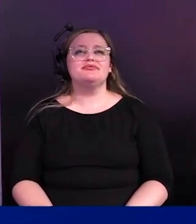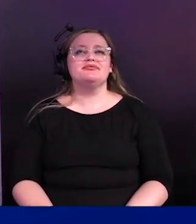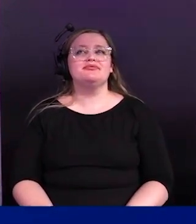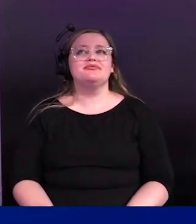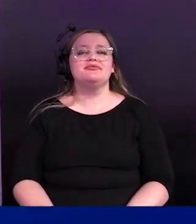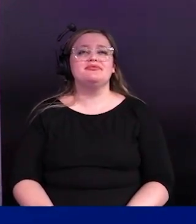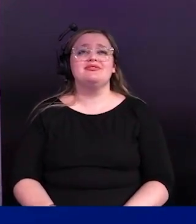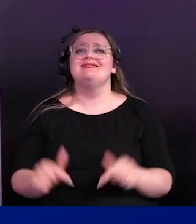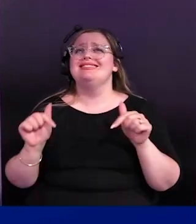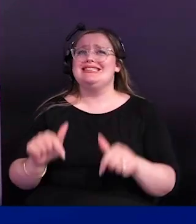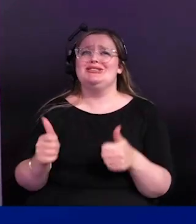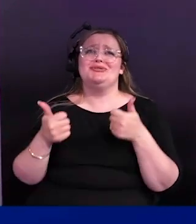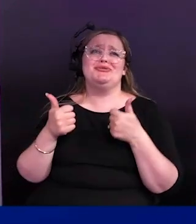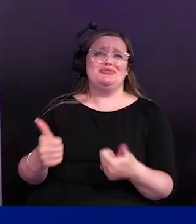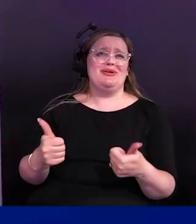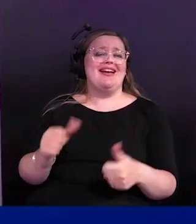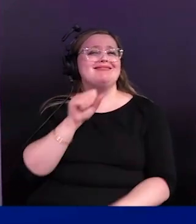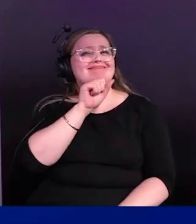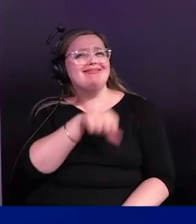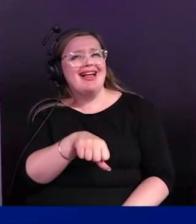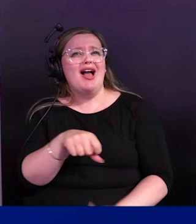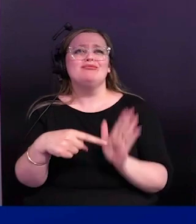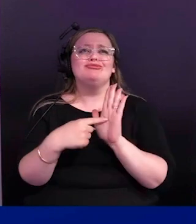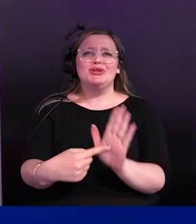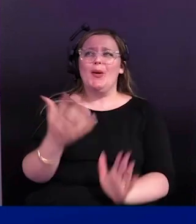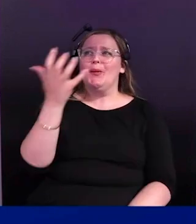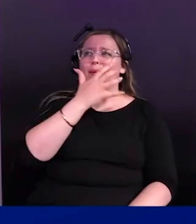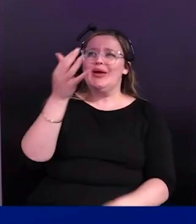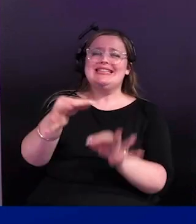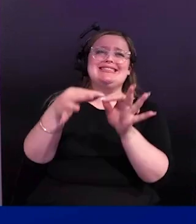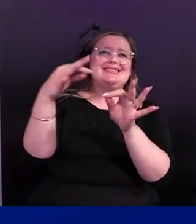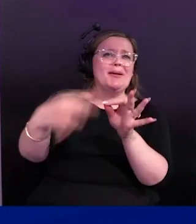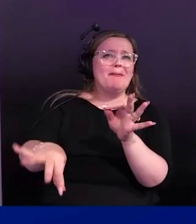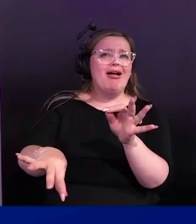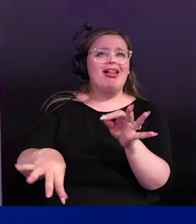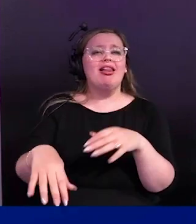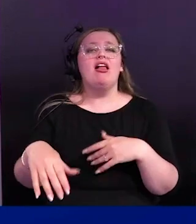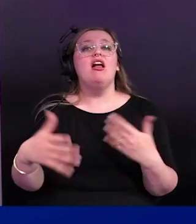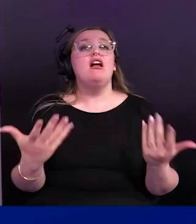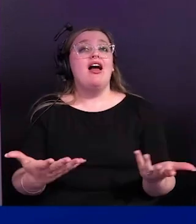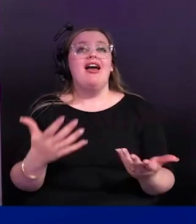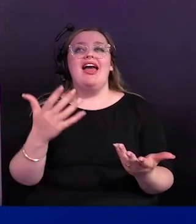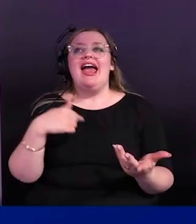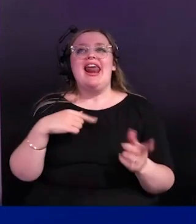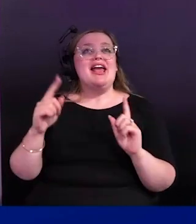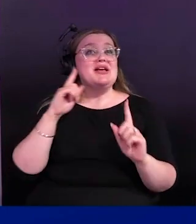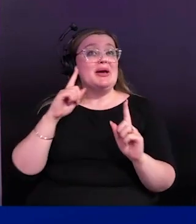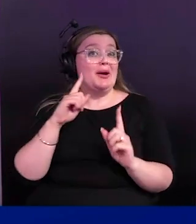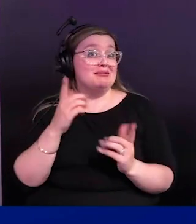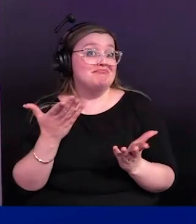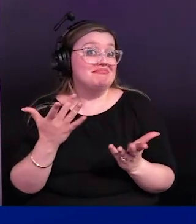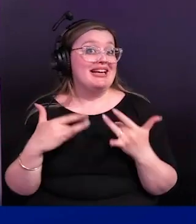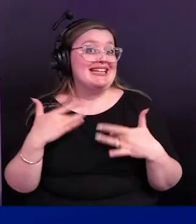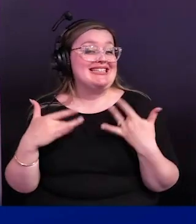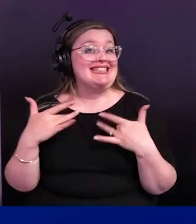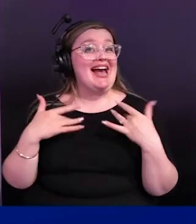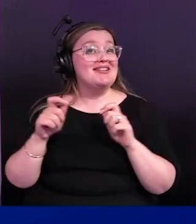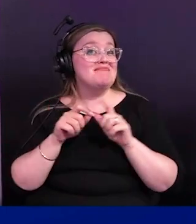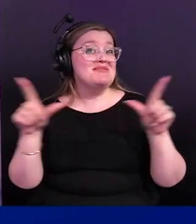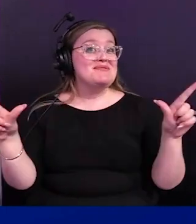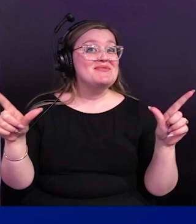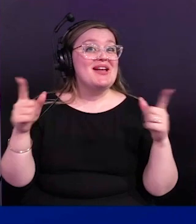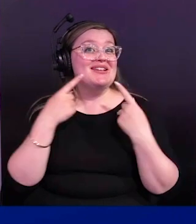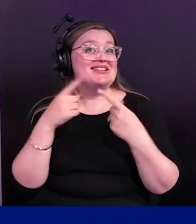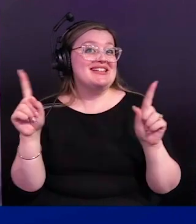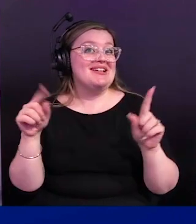This is great. I love how you just really showed how simple it is. And I hear there's an exciting launch announcement today within CloudTrail Lake